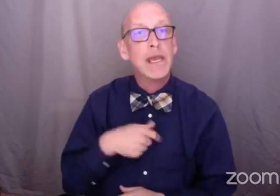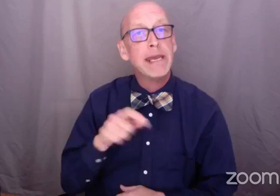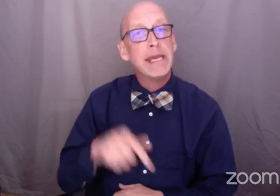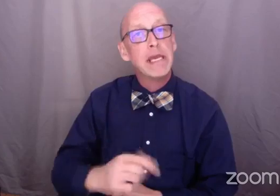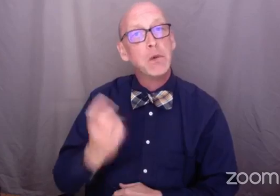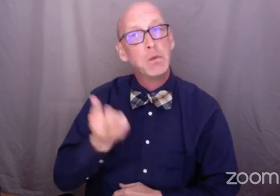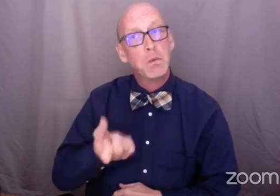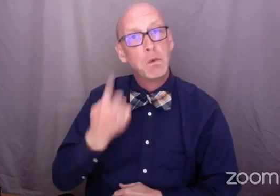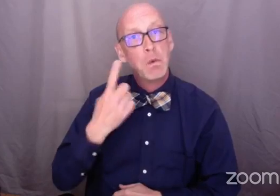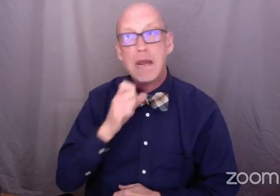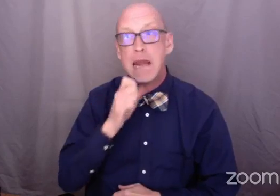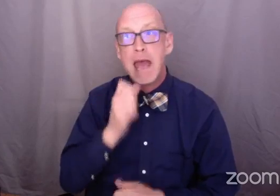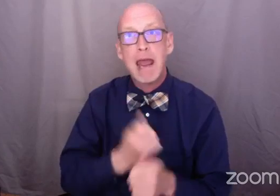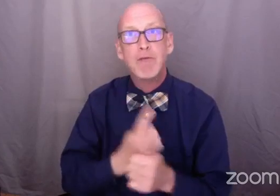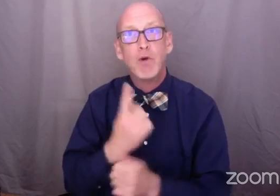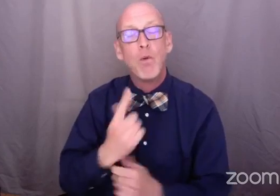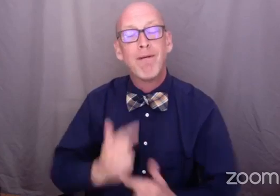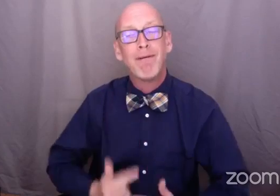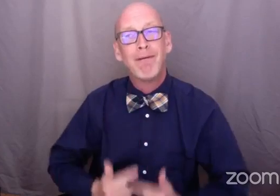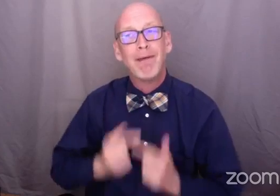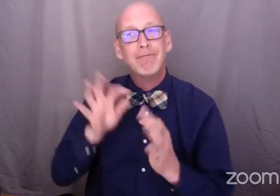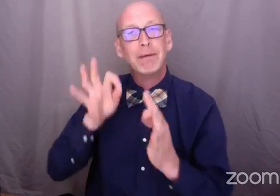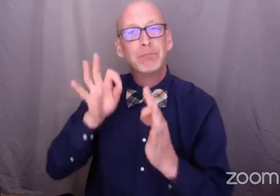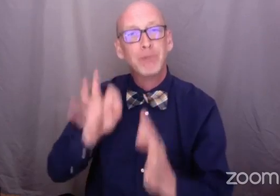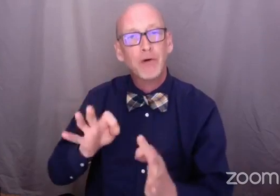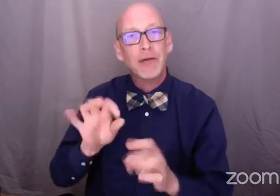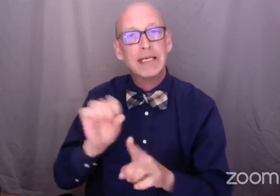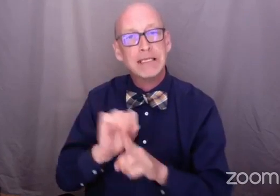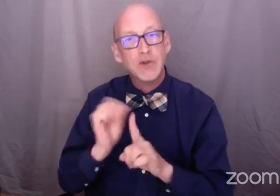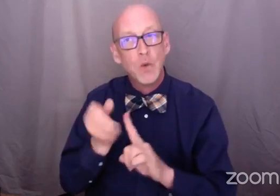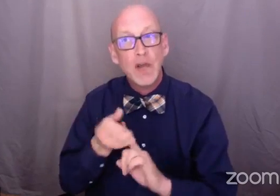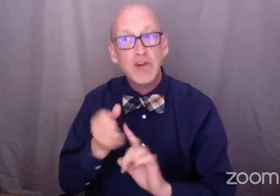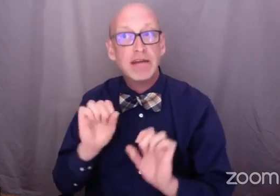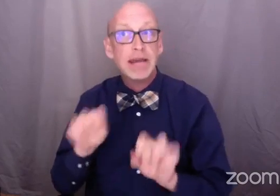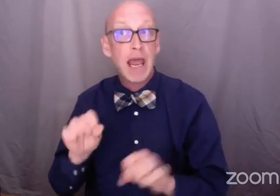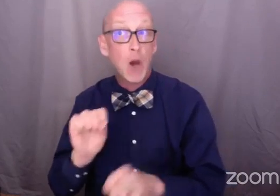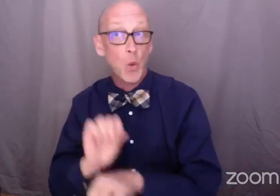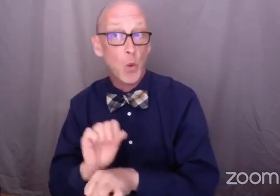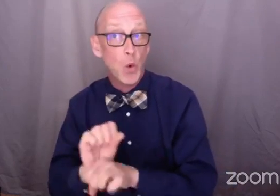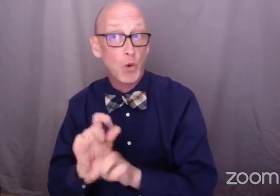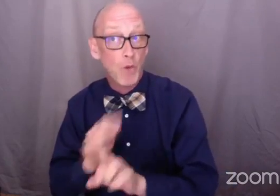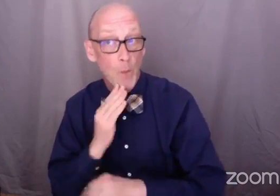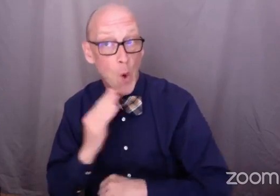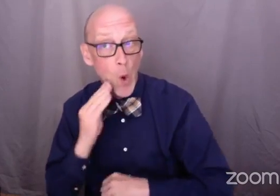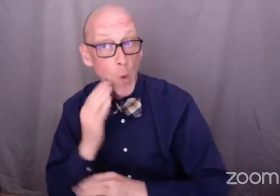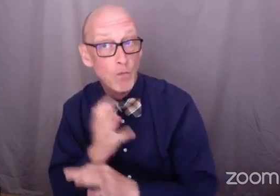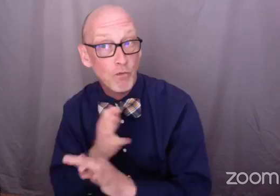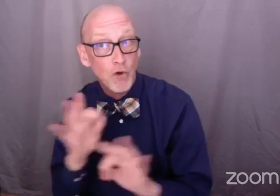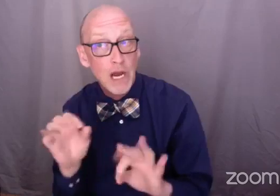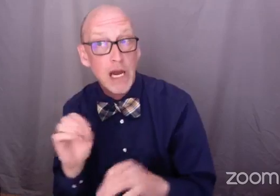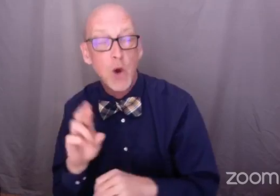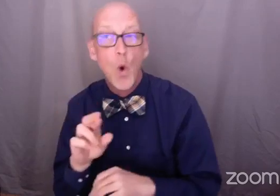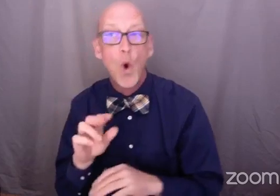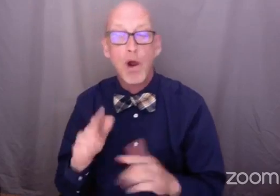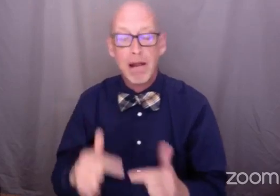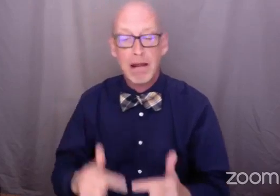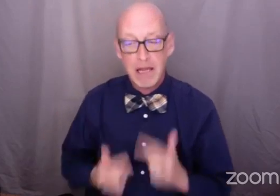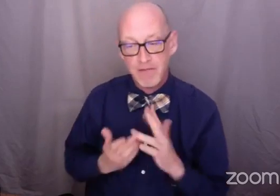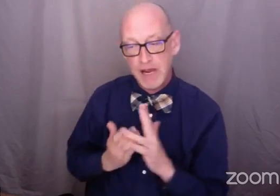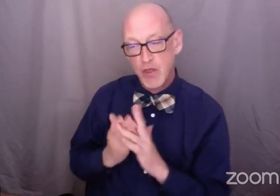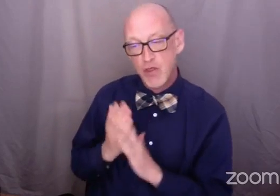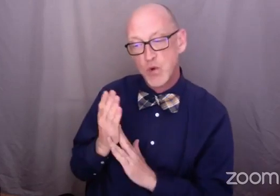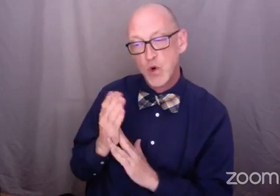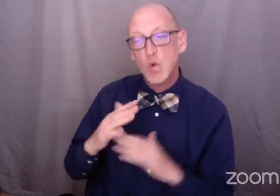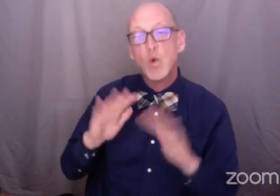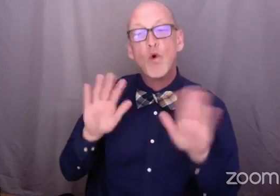everybody is living under the perfect conditions of being able to work from home freely, living under, calm ecosystems